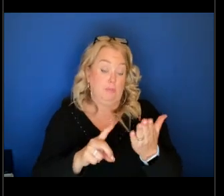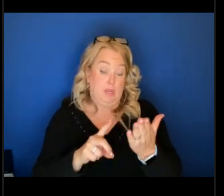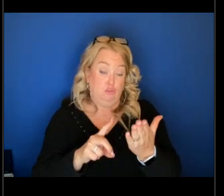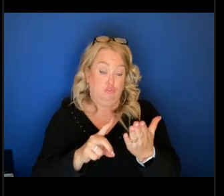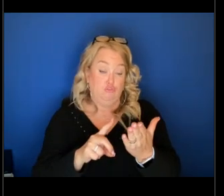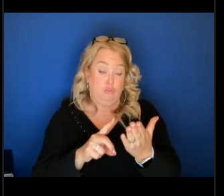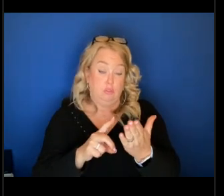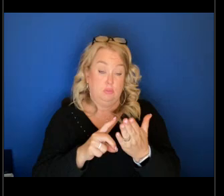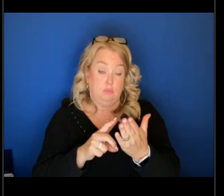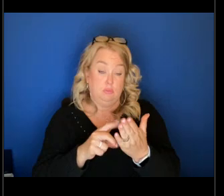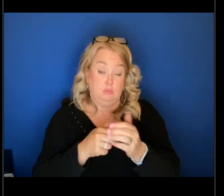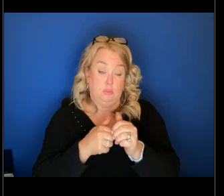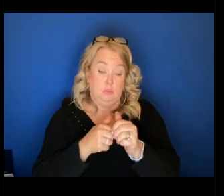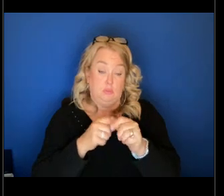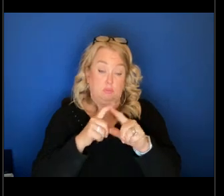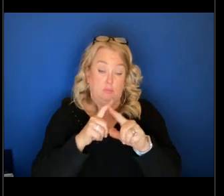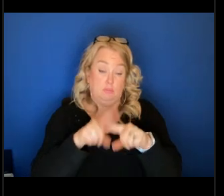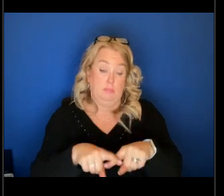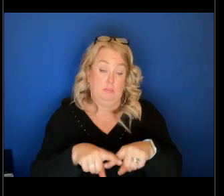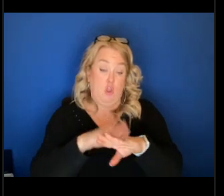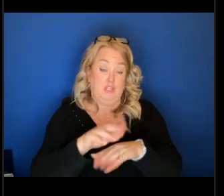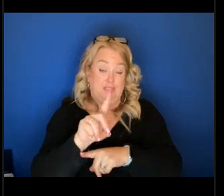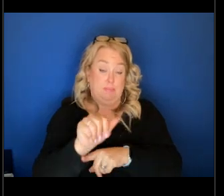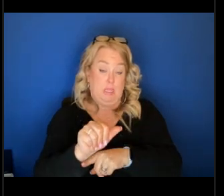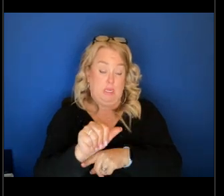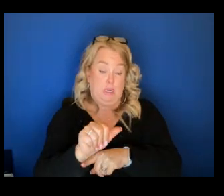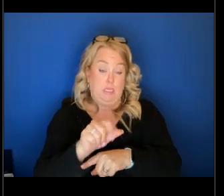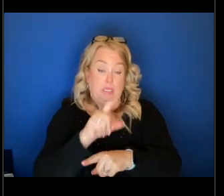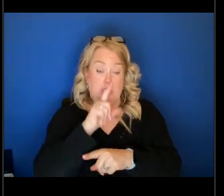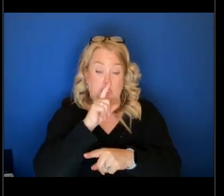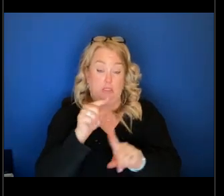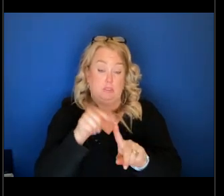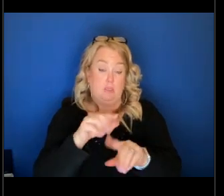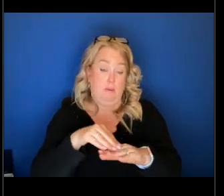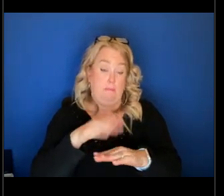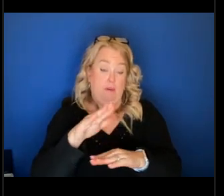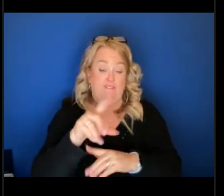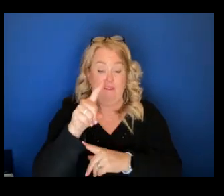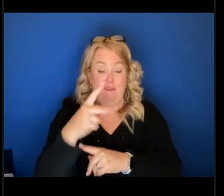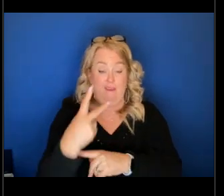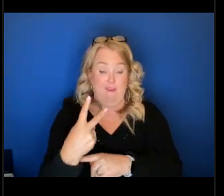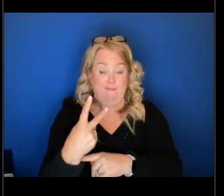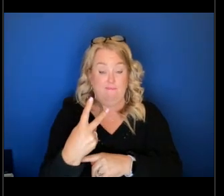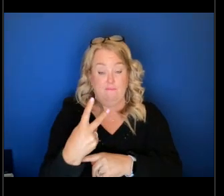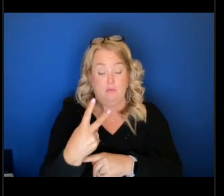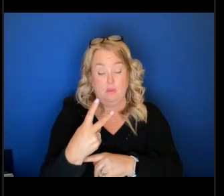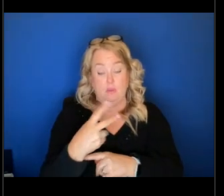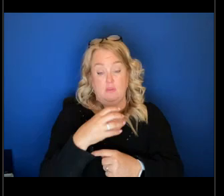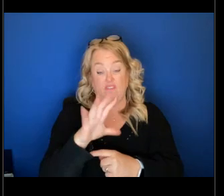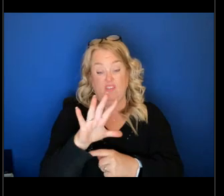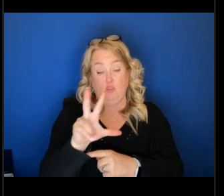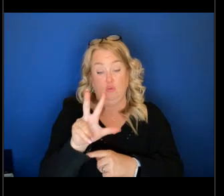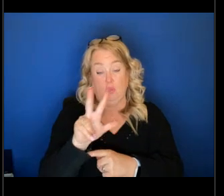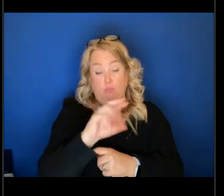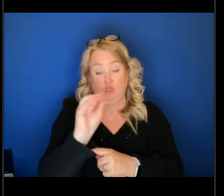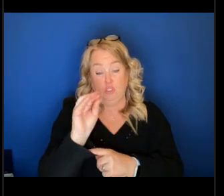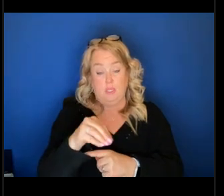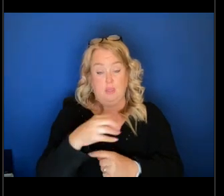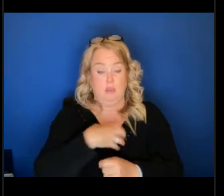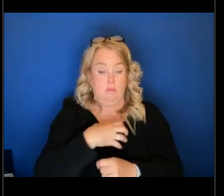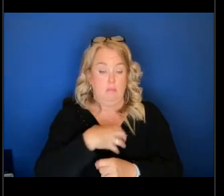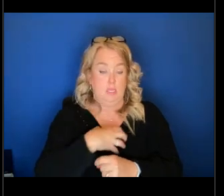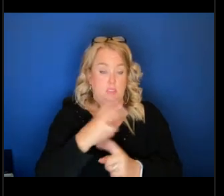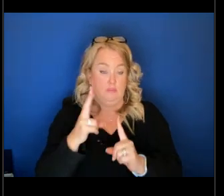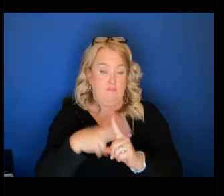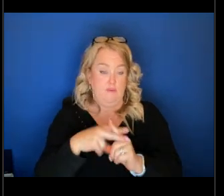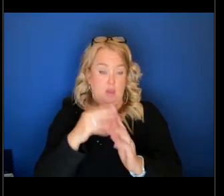Discrimination based on disability accounted for more than half, 53% of complaints